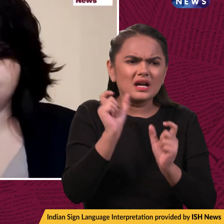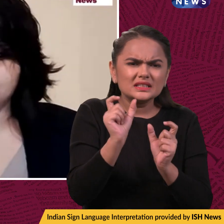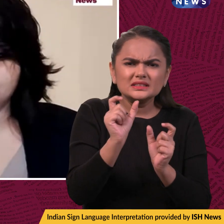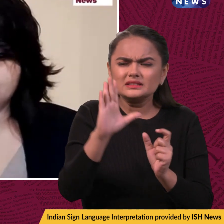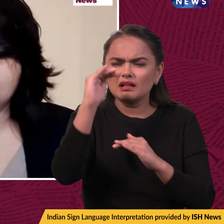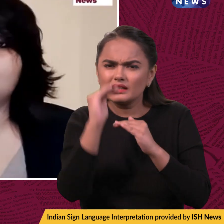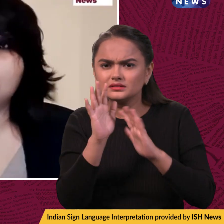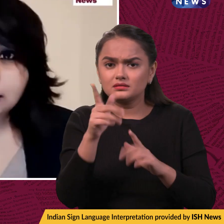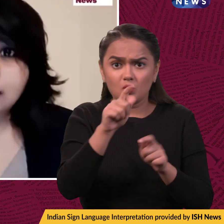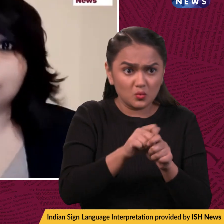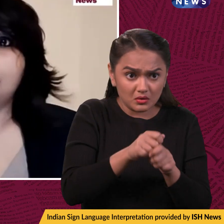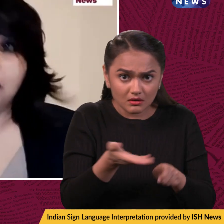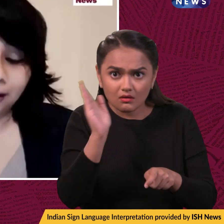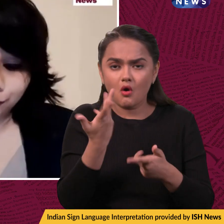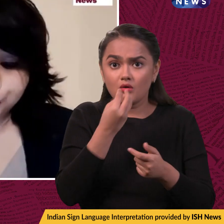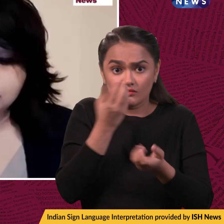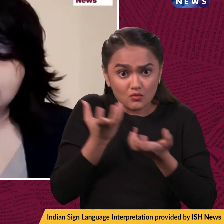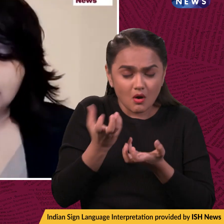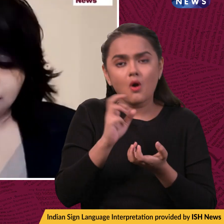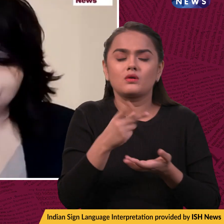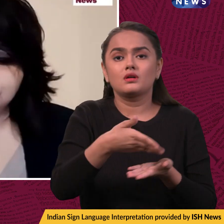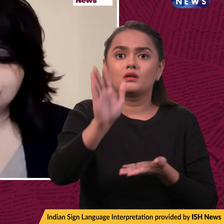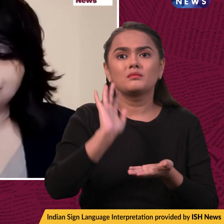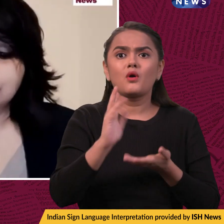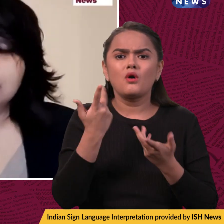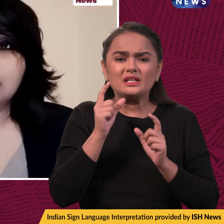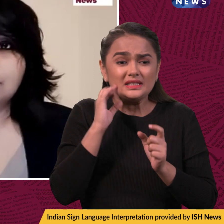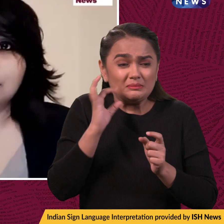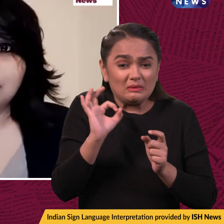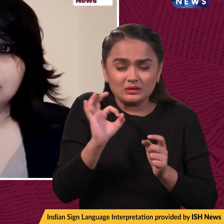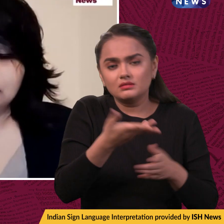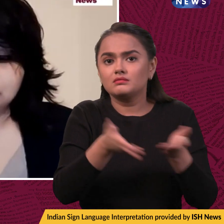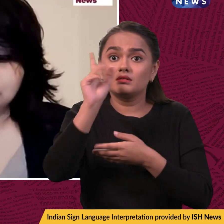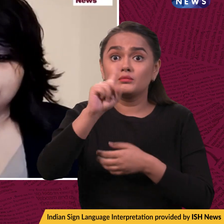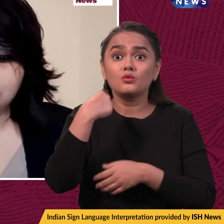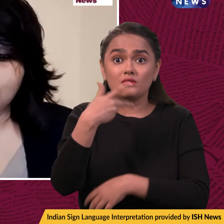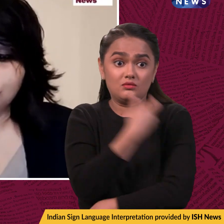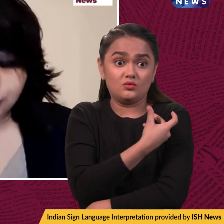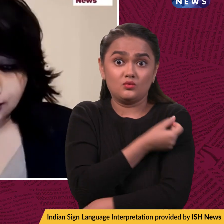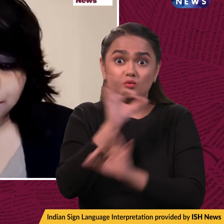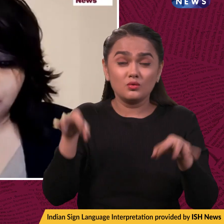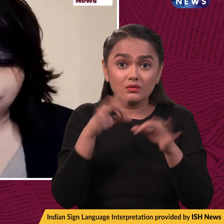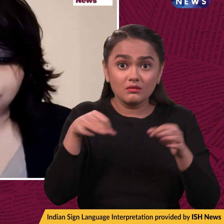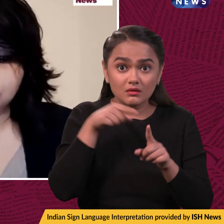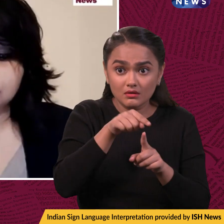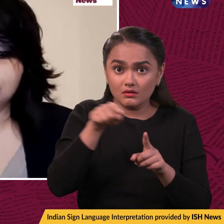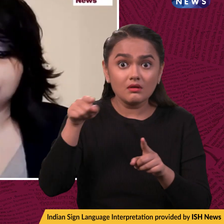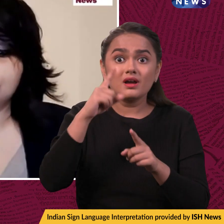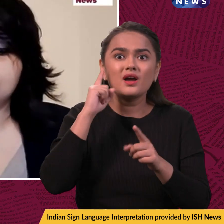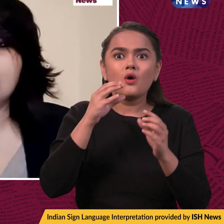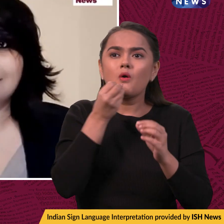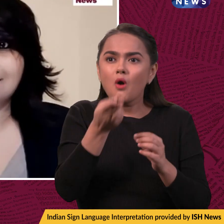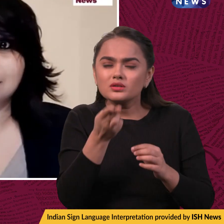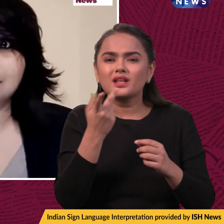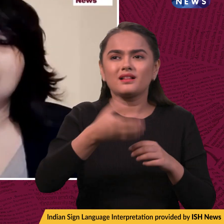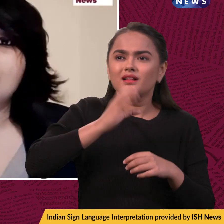number of reasons, which is like working or buying food and for essentials. Now, the unvaccinated were already barred from visiting